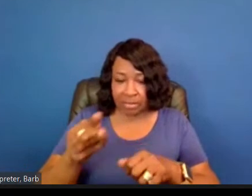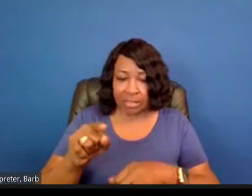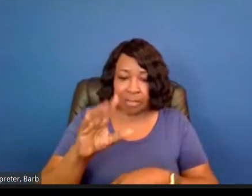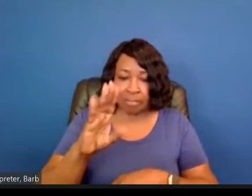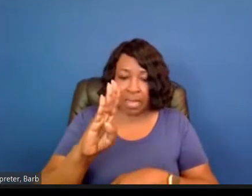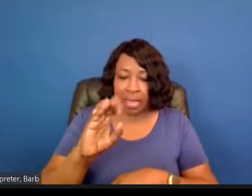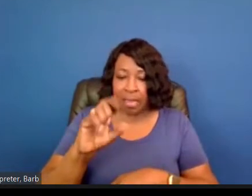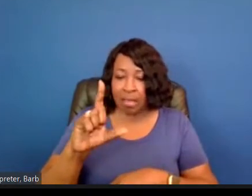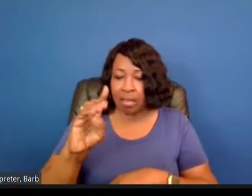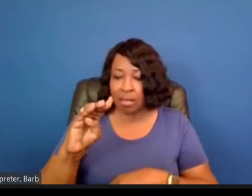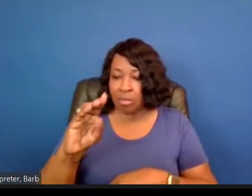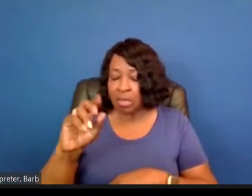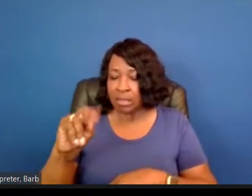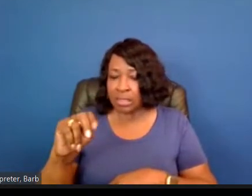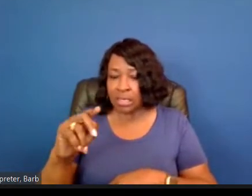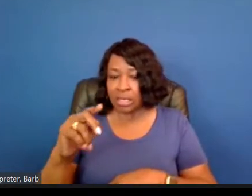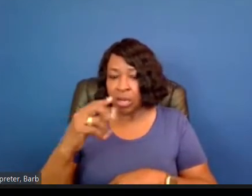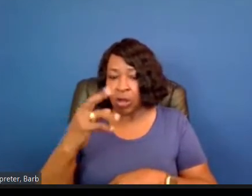it continues